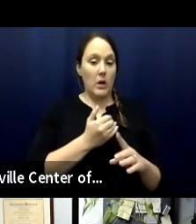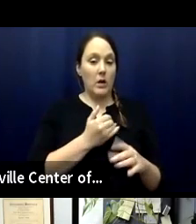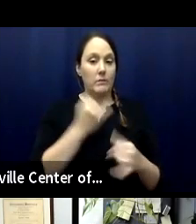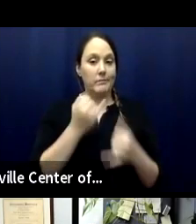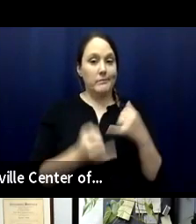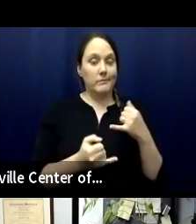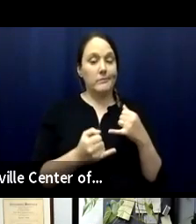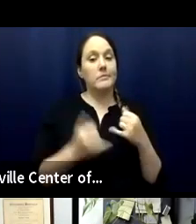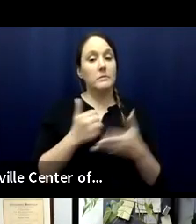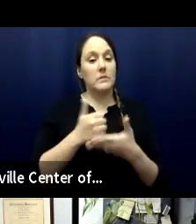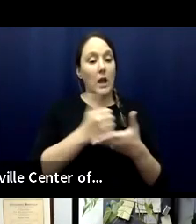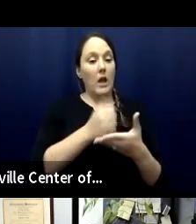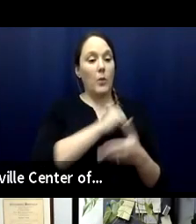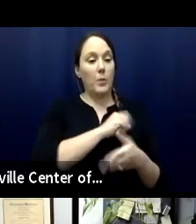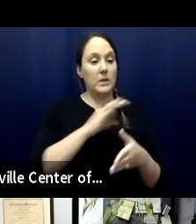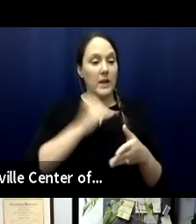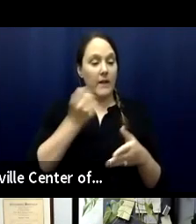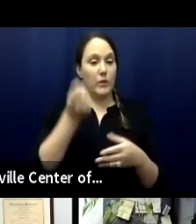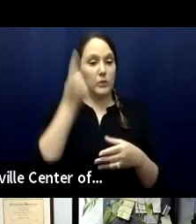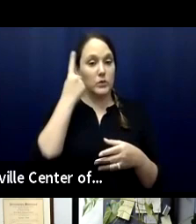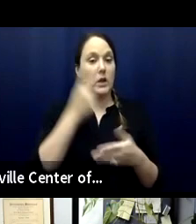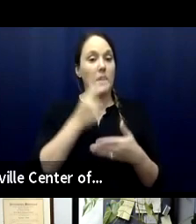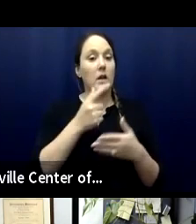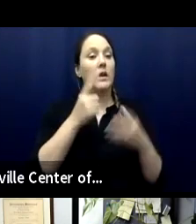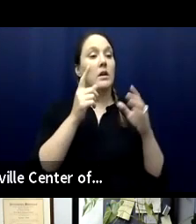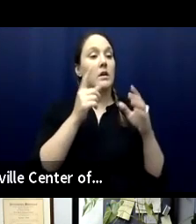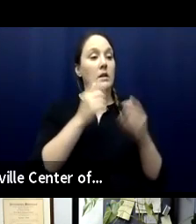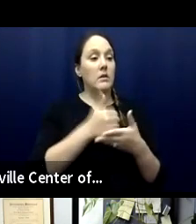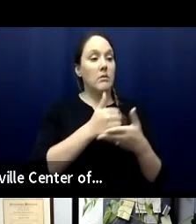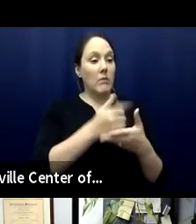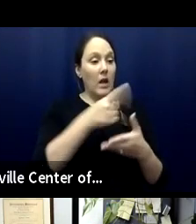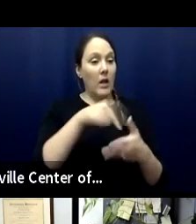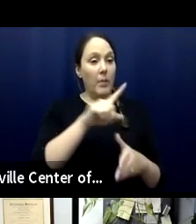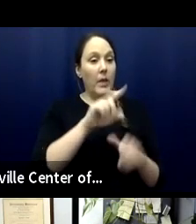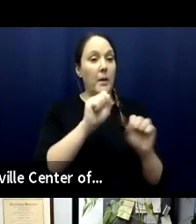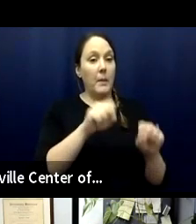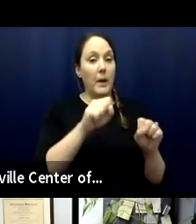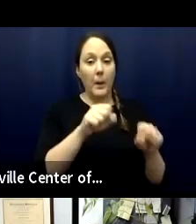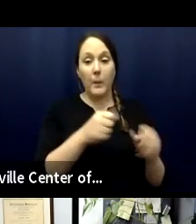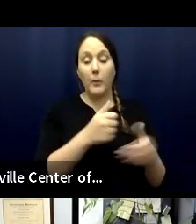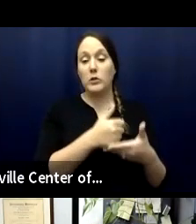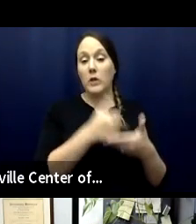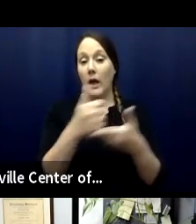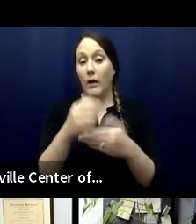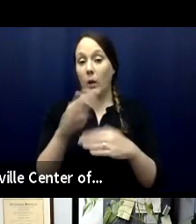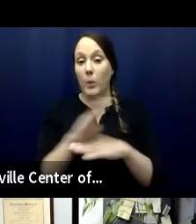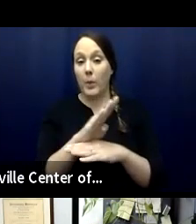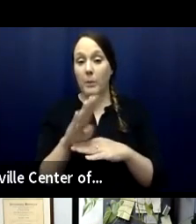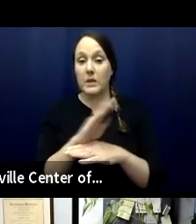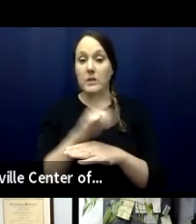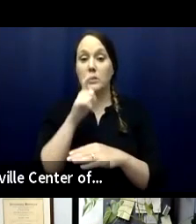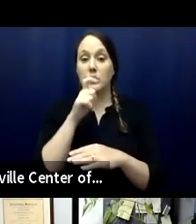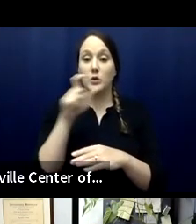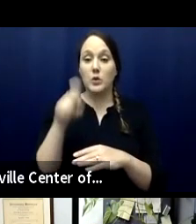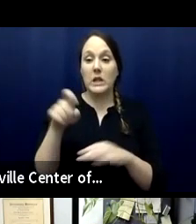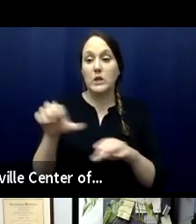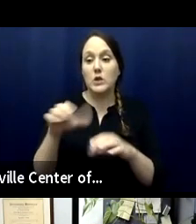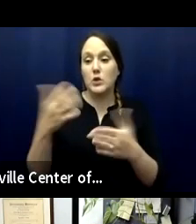help our staff understand and be able to help businesses and others understand who needs to do